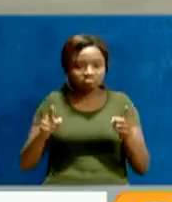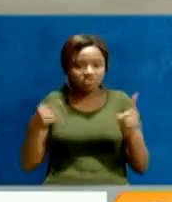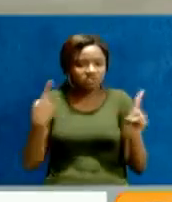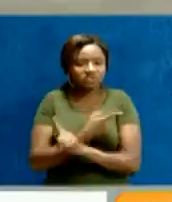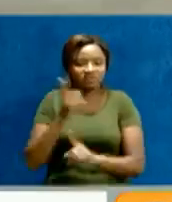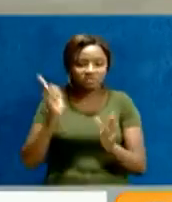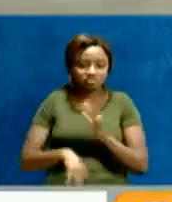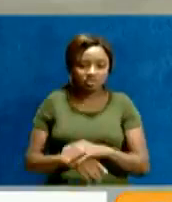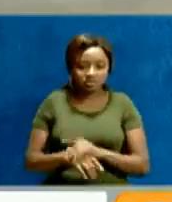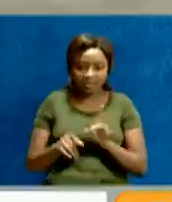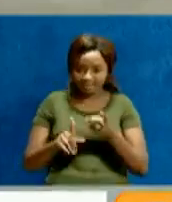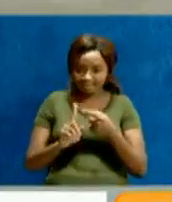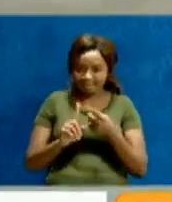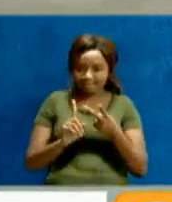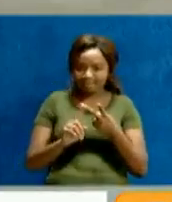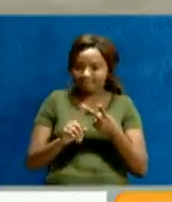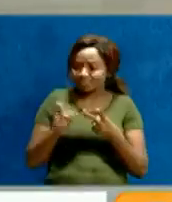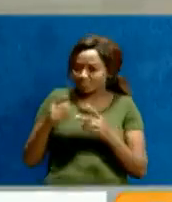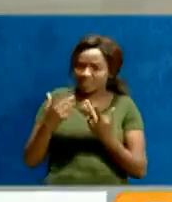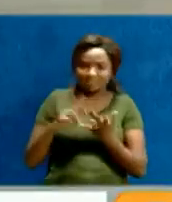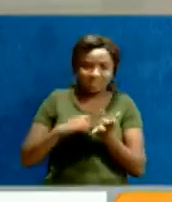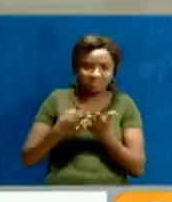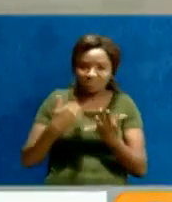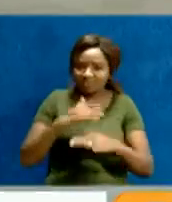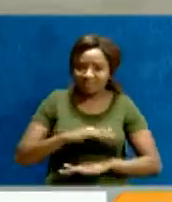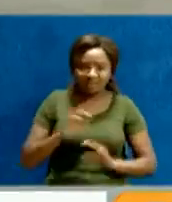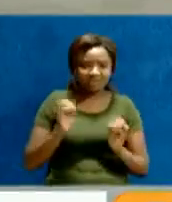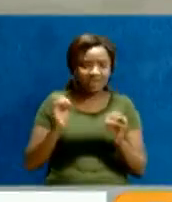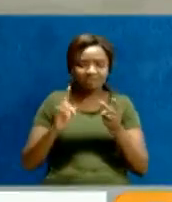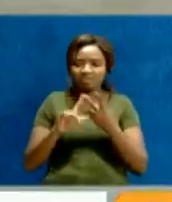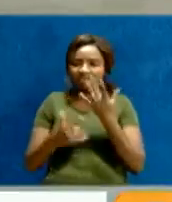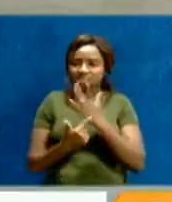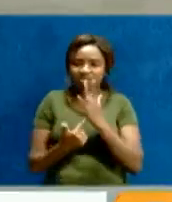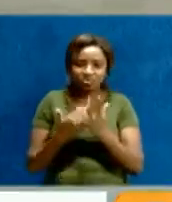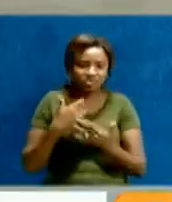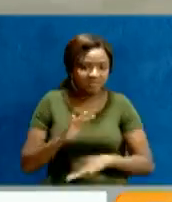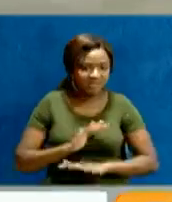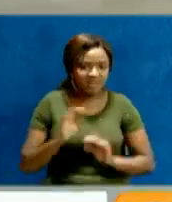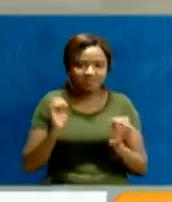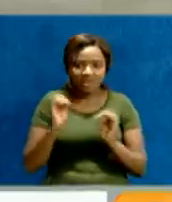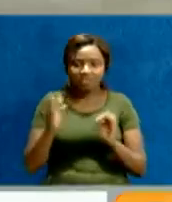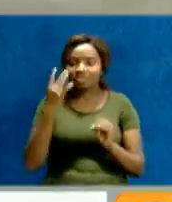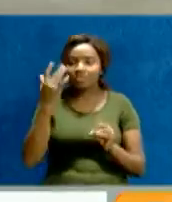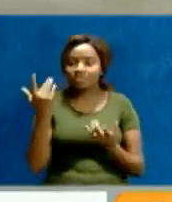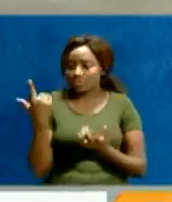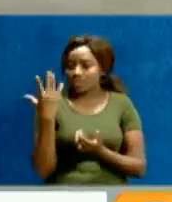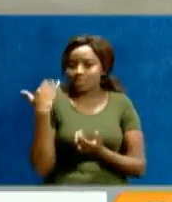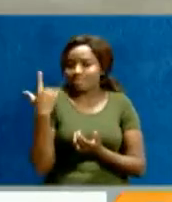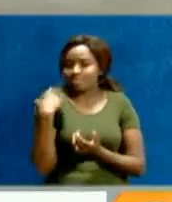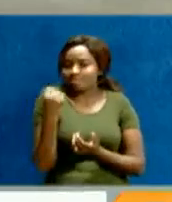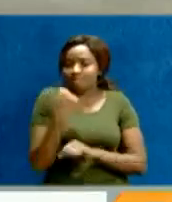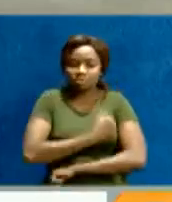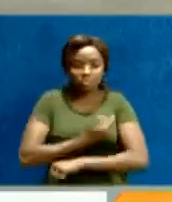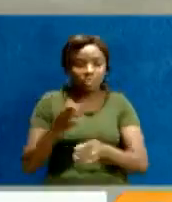the challenges they faced in matters resources and technology in regards to learning during the pandemic? Well,